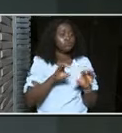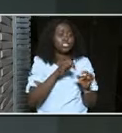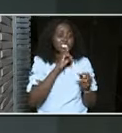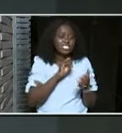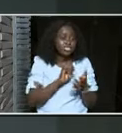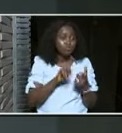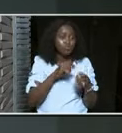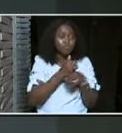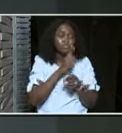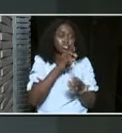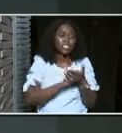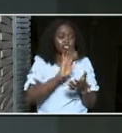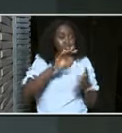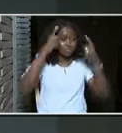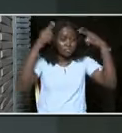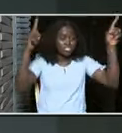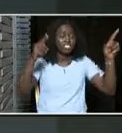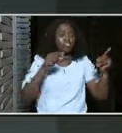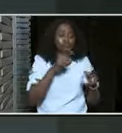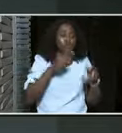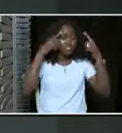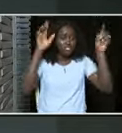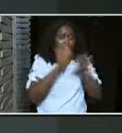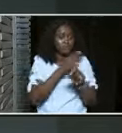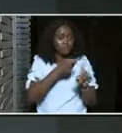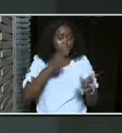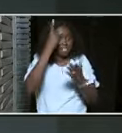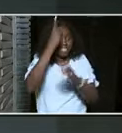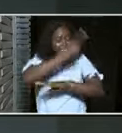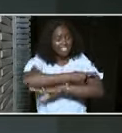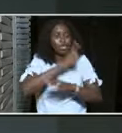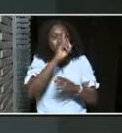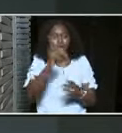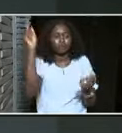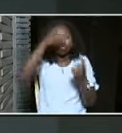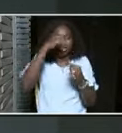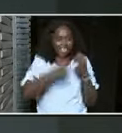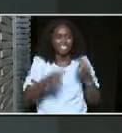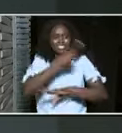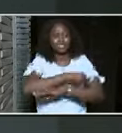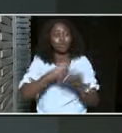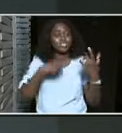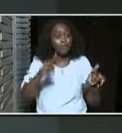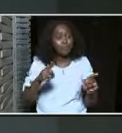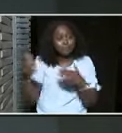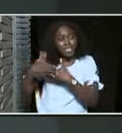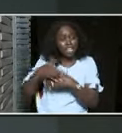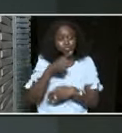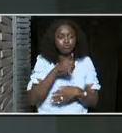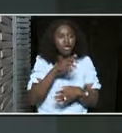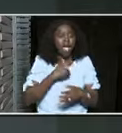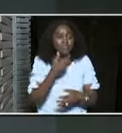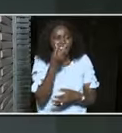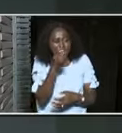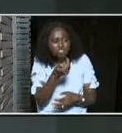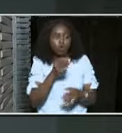one up to the last day. What happens behind you, you have little or no control of that. Right.